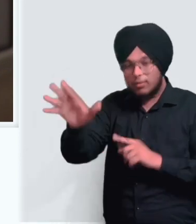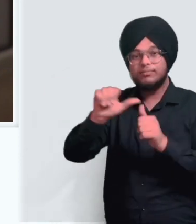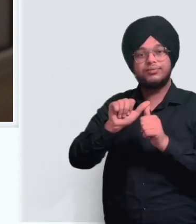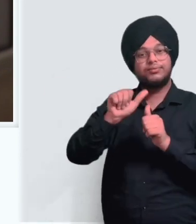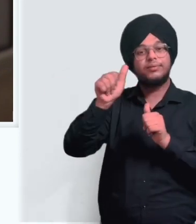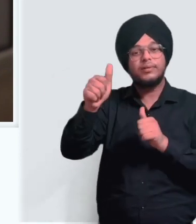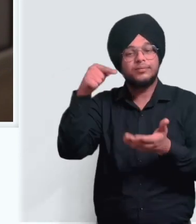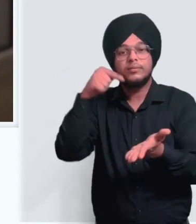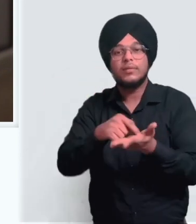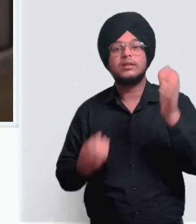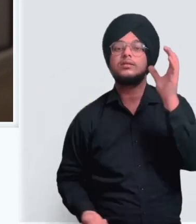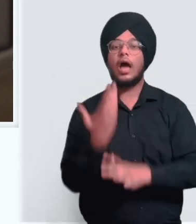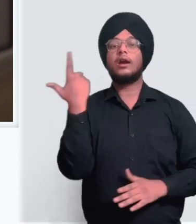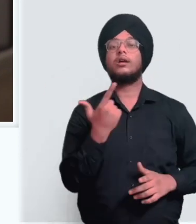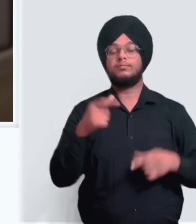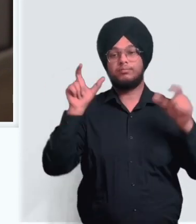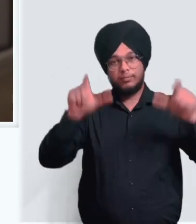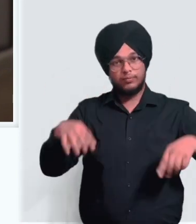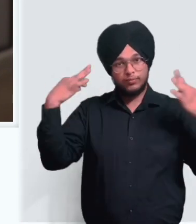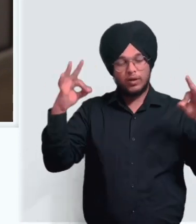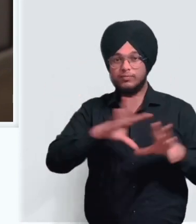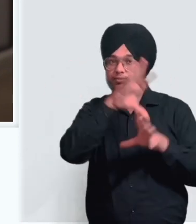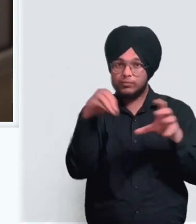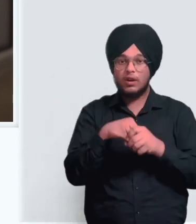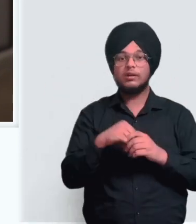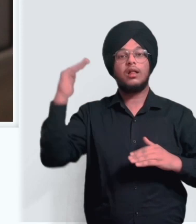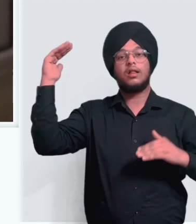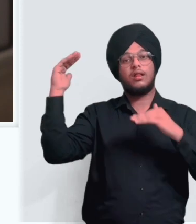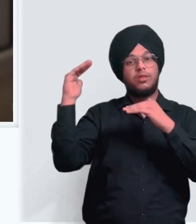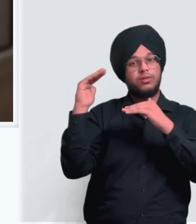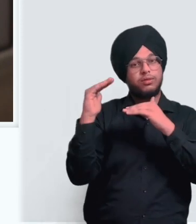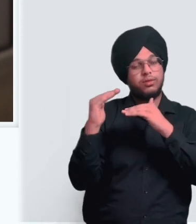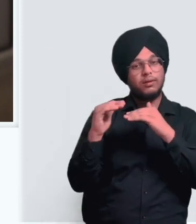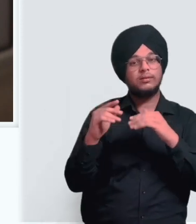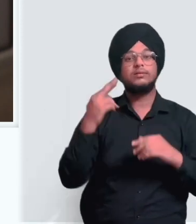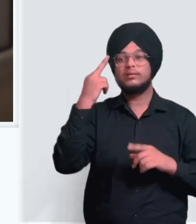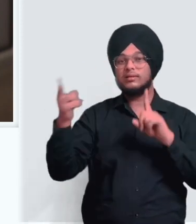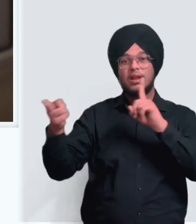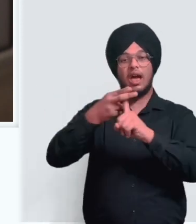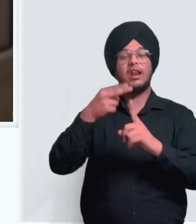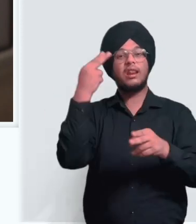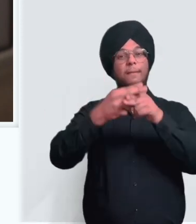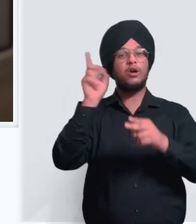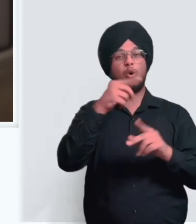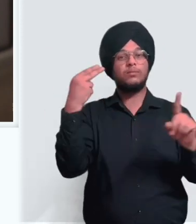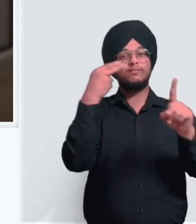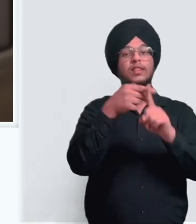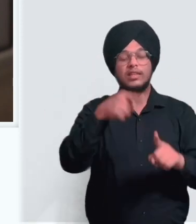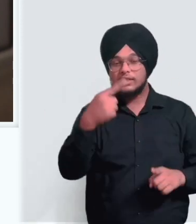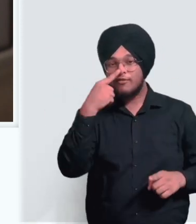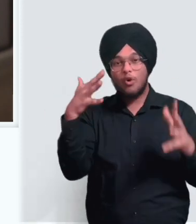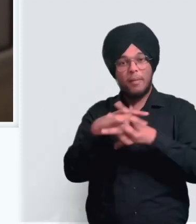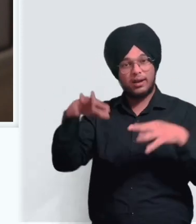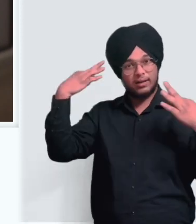were far-reaching, from performers being clubbed into reductive categories to being mislabeled and more. In this